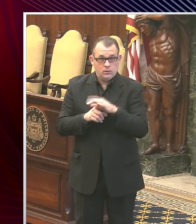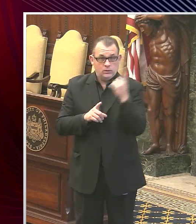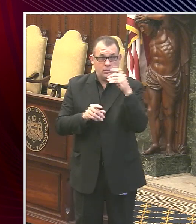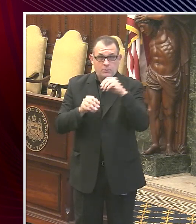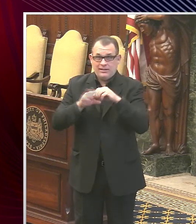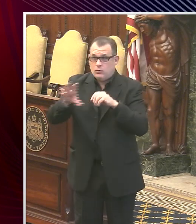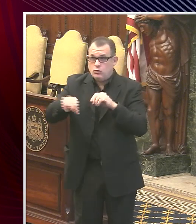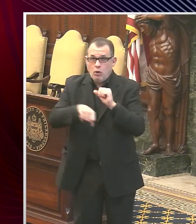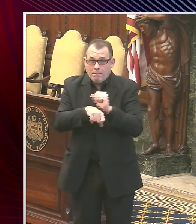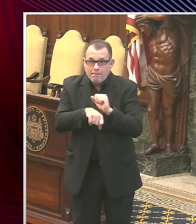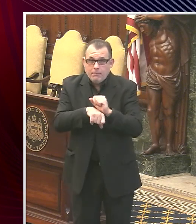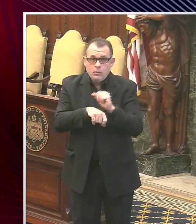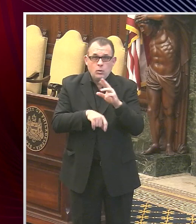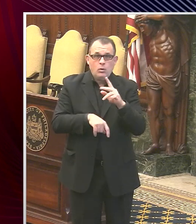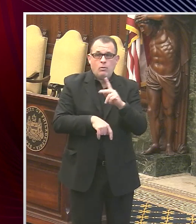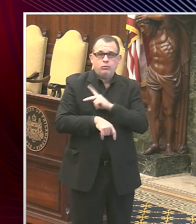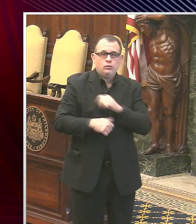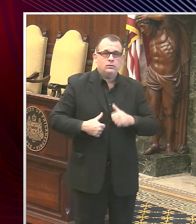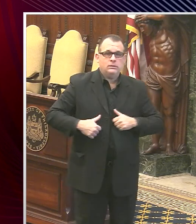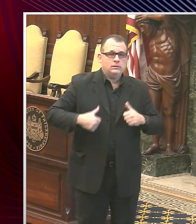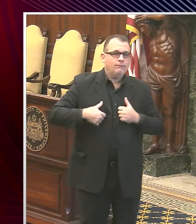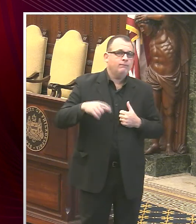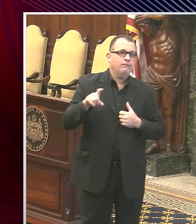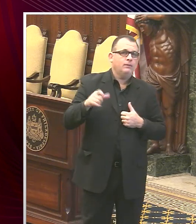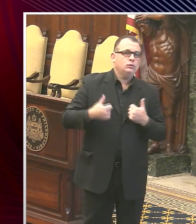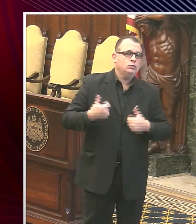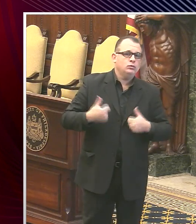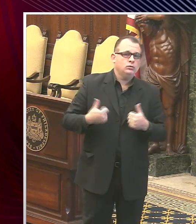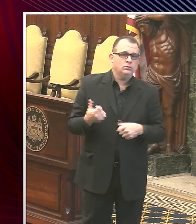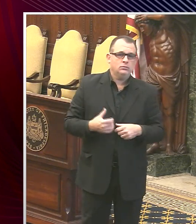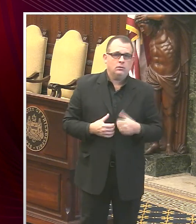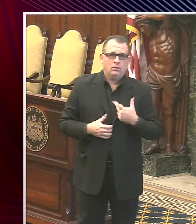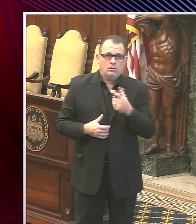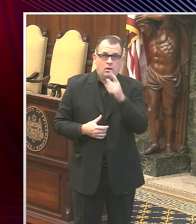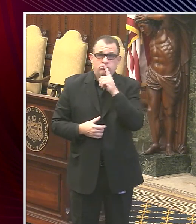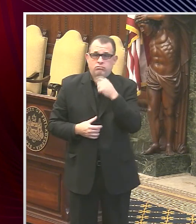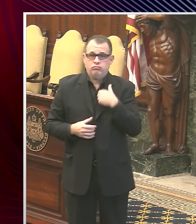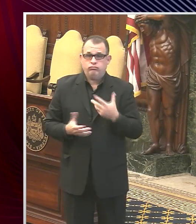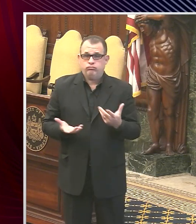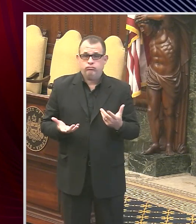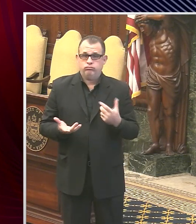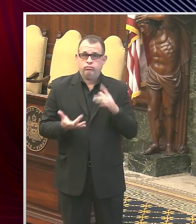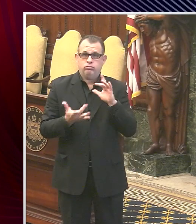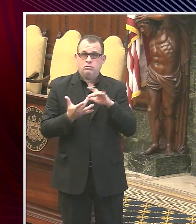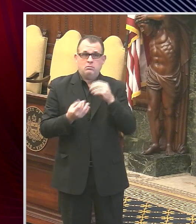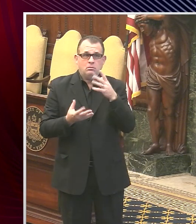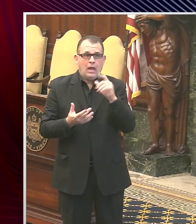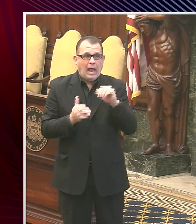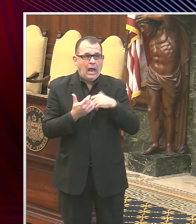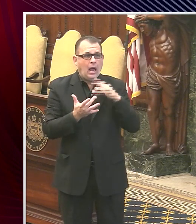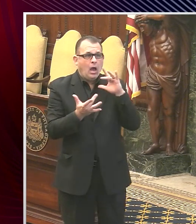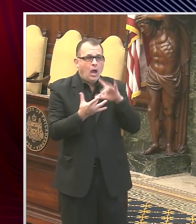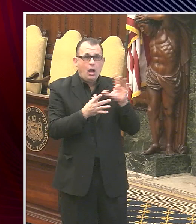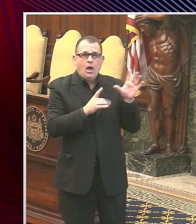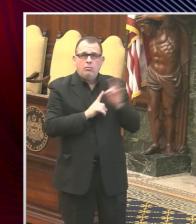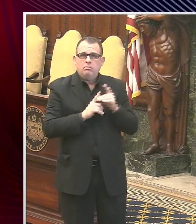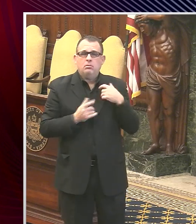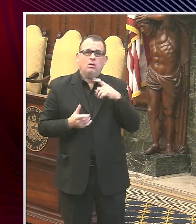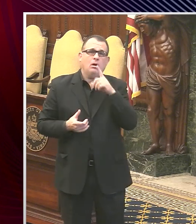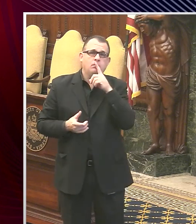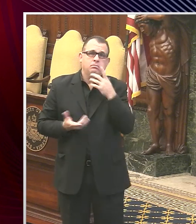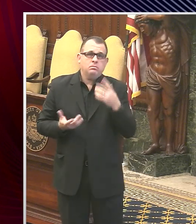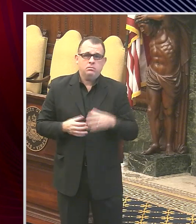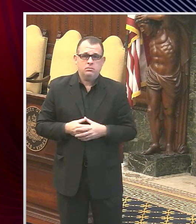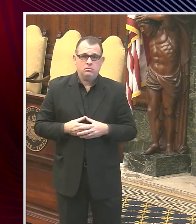in your personal life. Was this while you were? I'm not going to disclose the contact. It's not fair to that person.